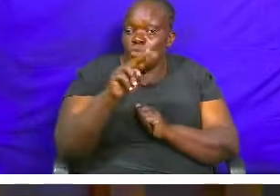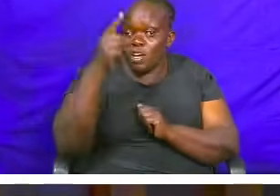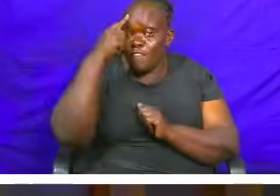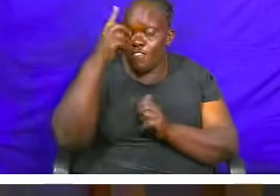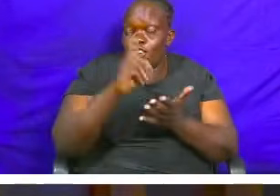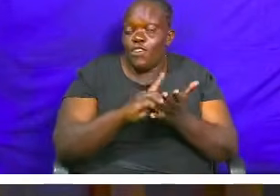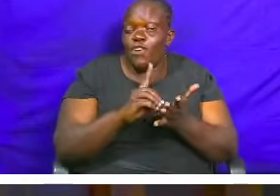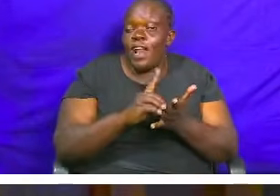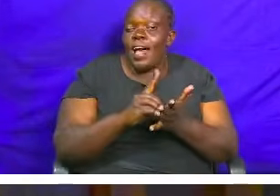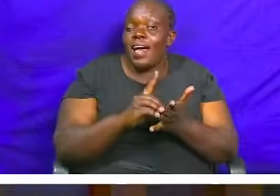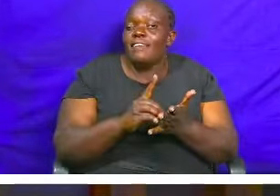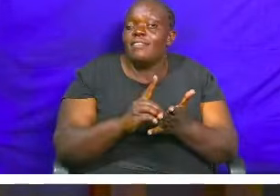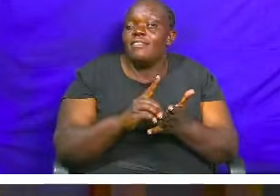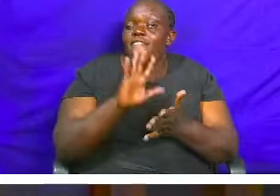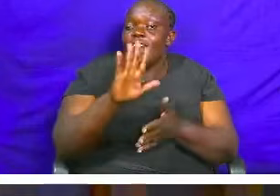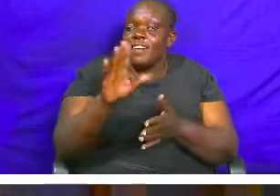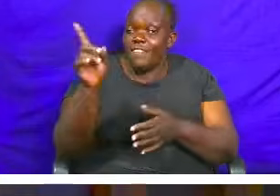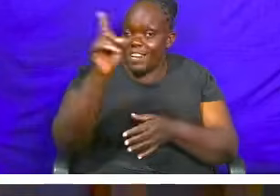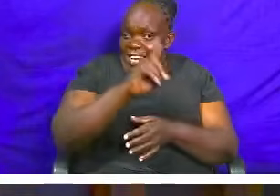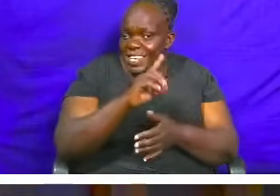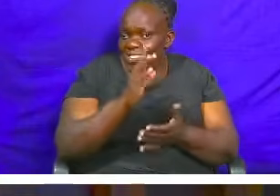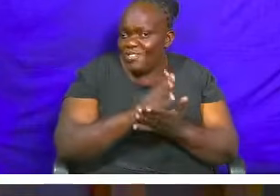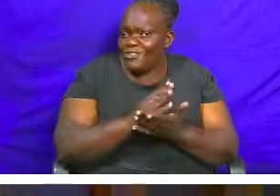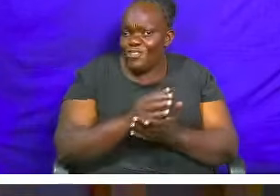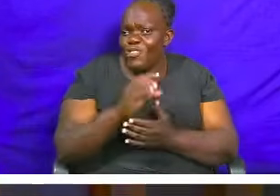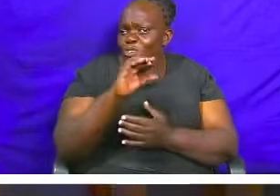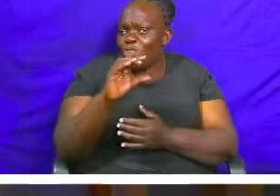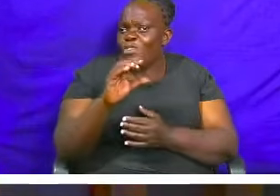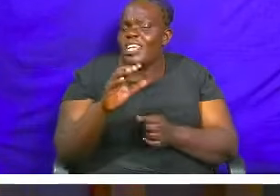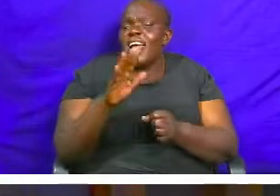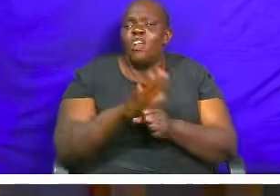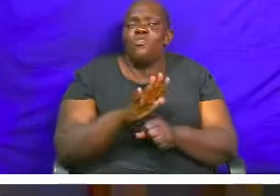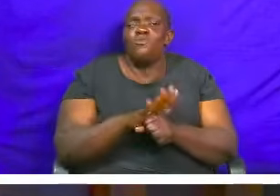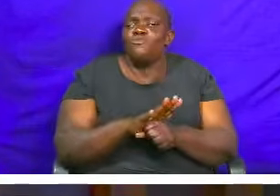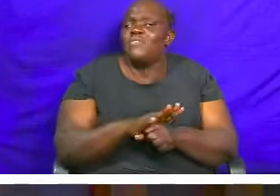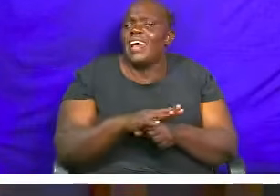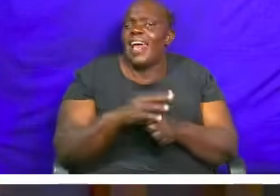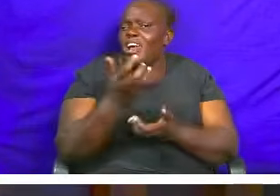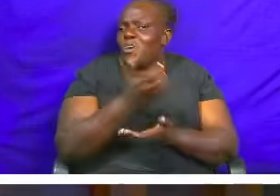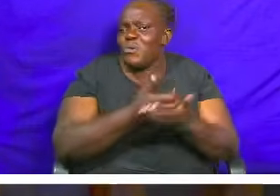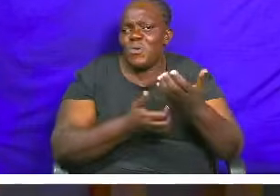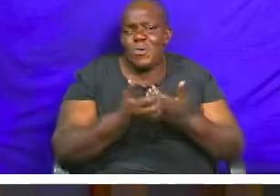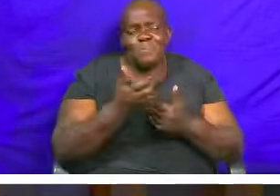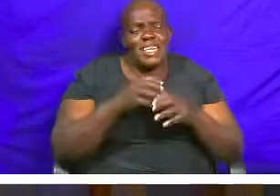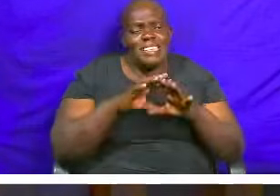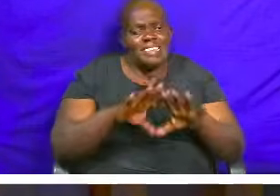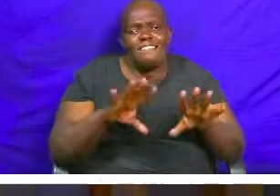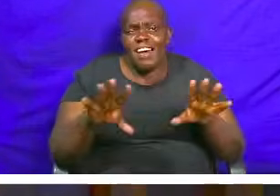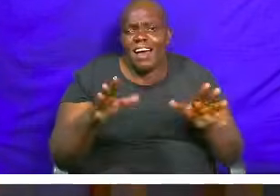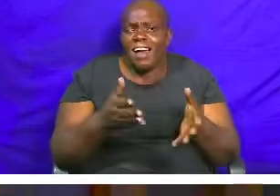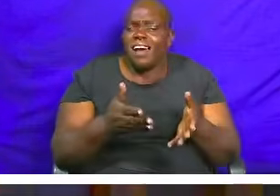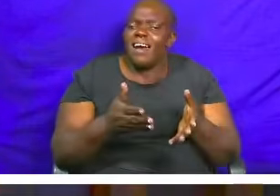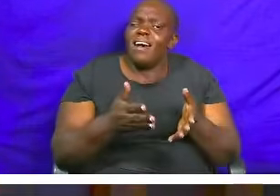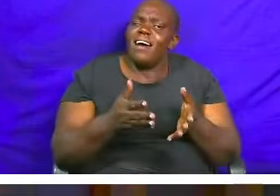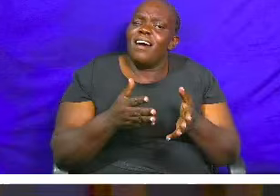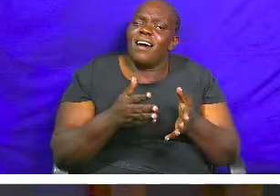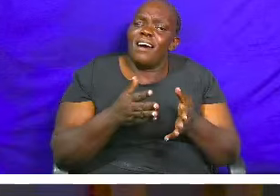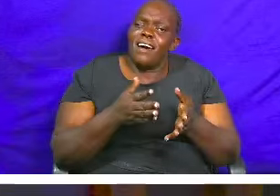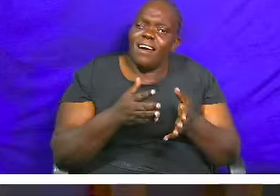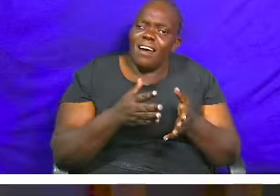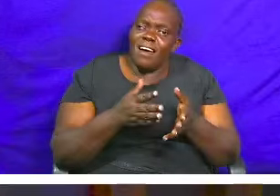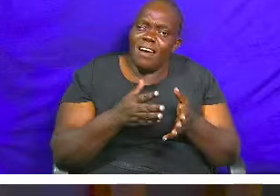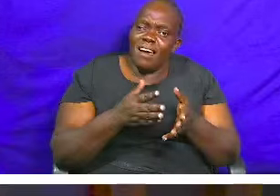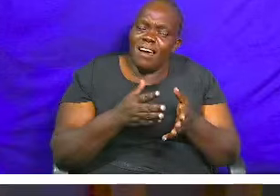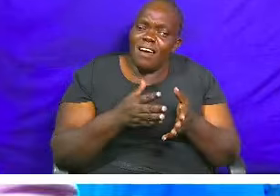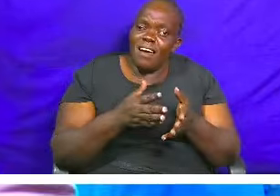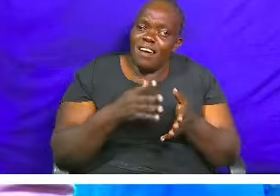within 5 days had caused a very big strain on the economy. Because tell us, what is this spot purchasing? Maybe people should understand